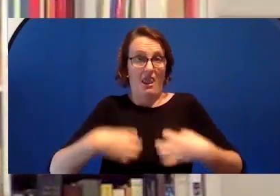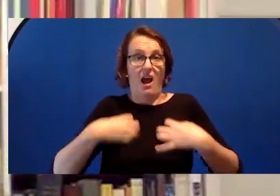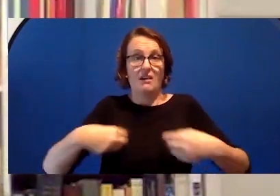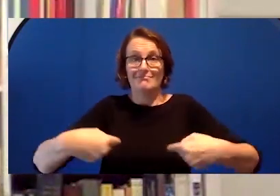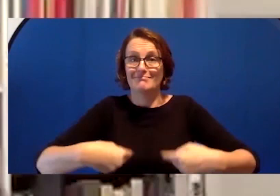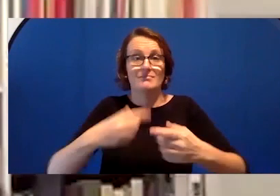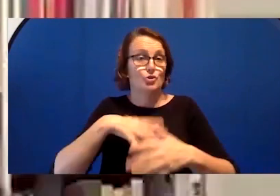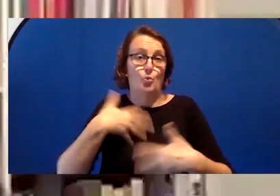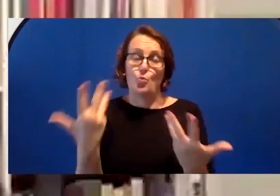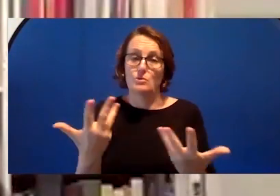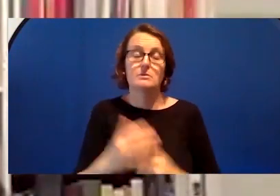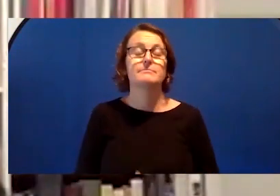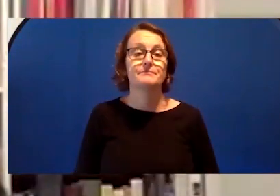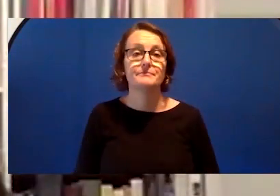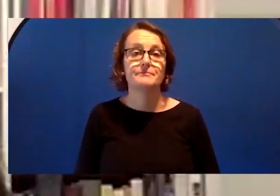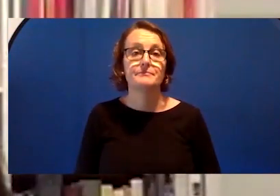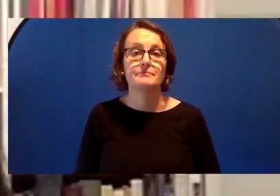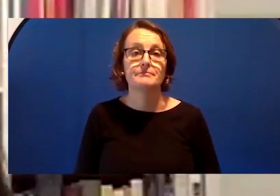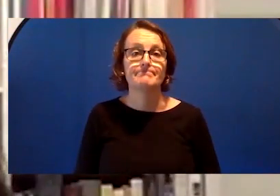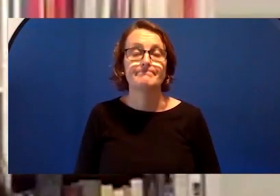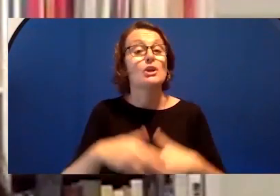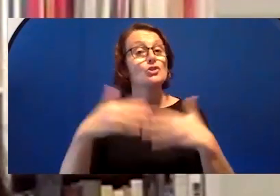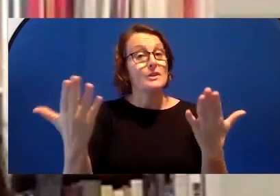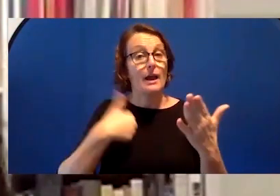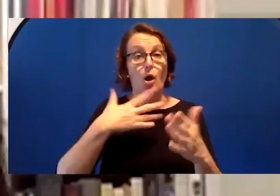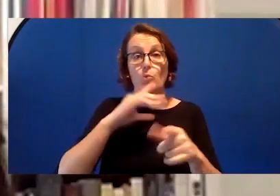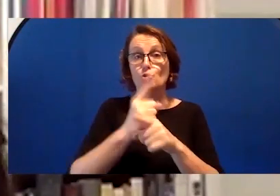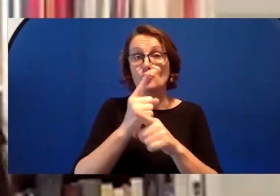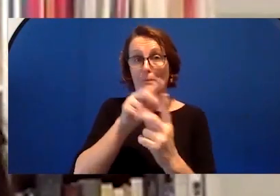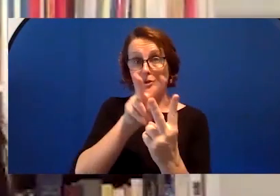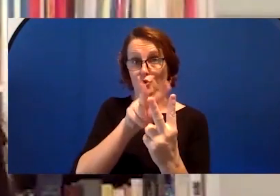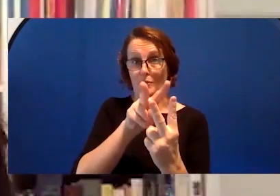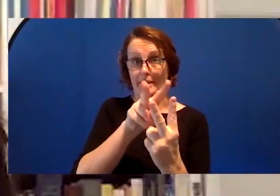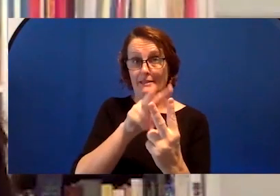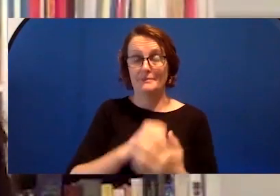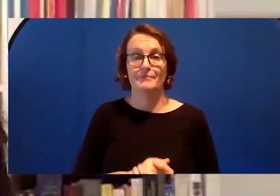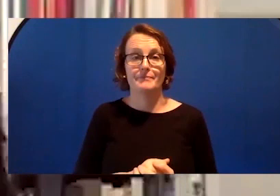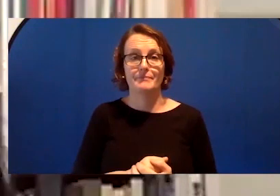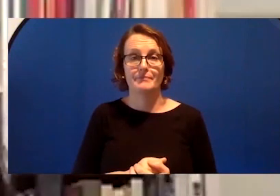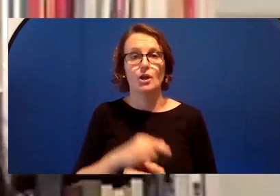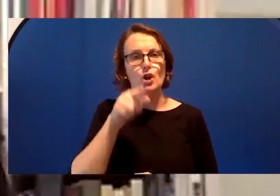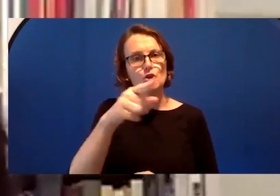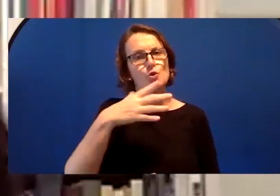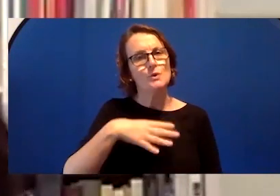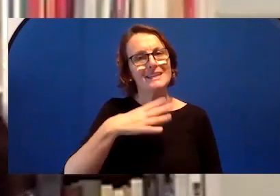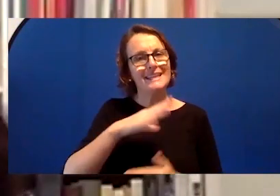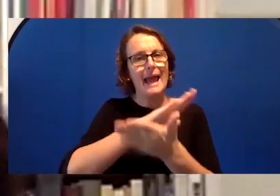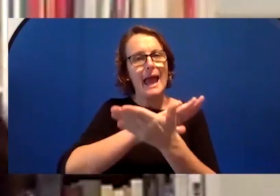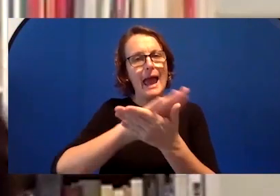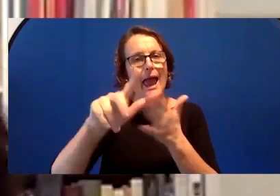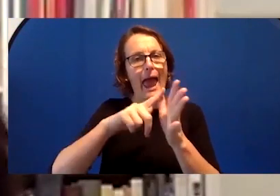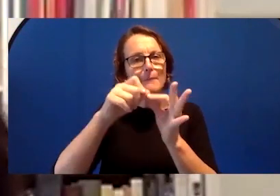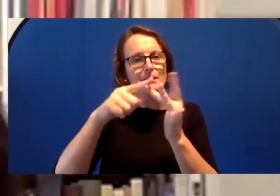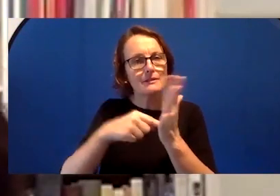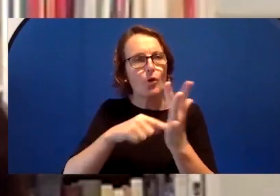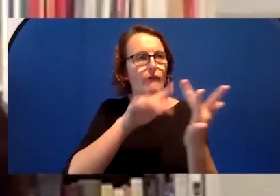rest of our time, I want to touch on two things. First up, the importance of cultivating habits and rituals of connection during this